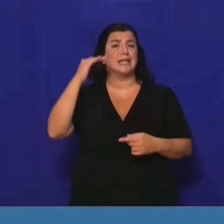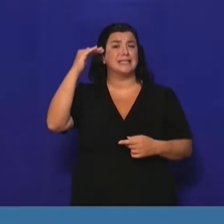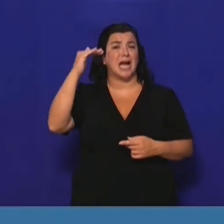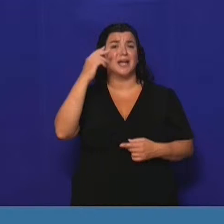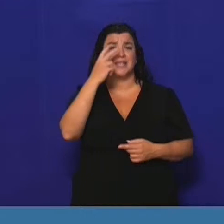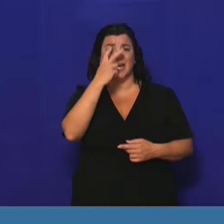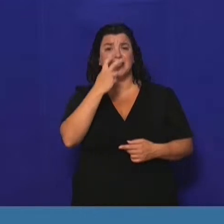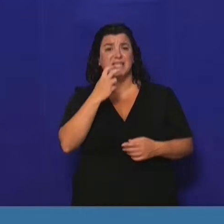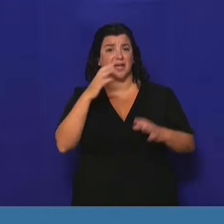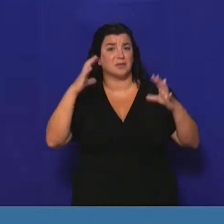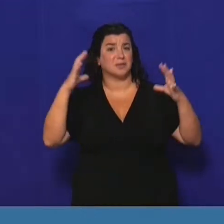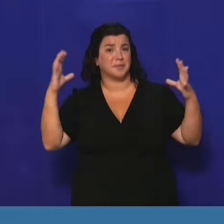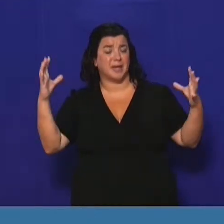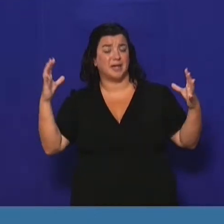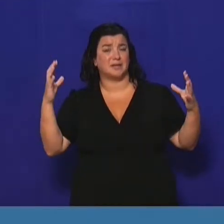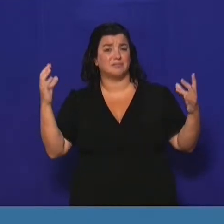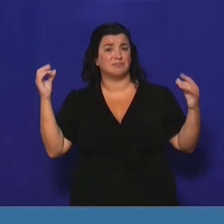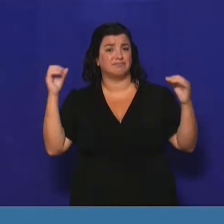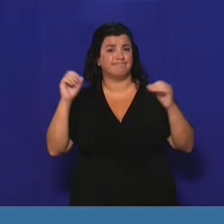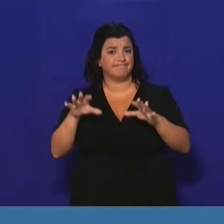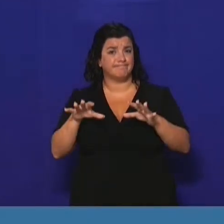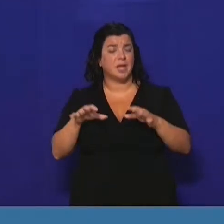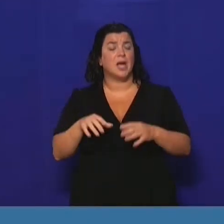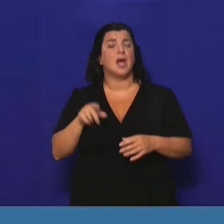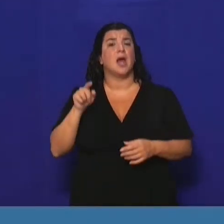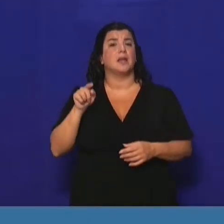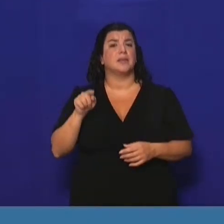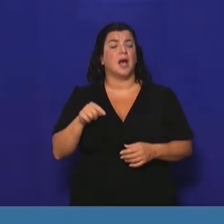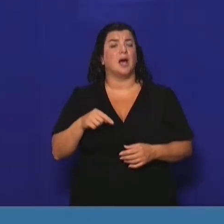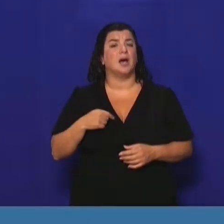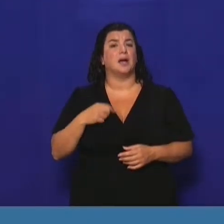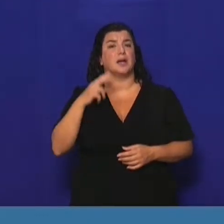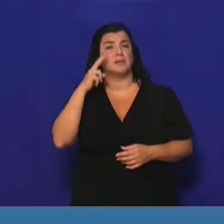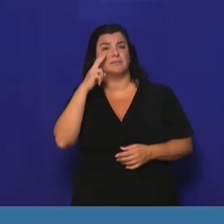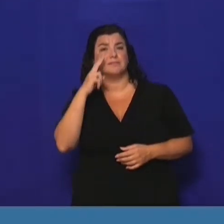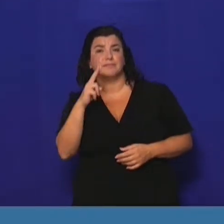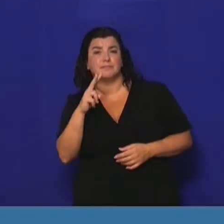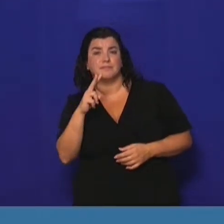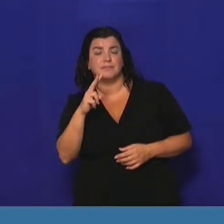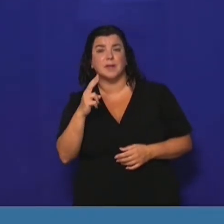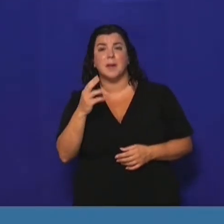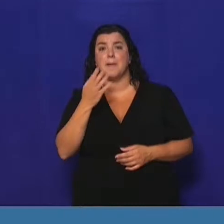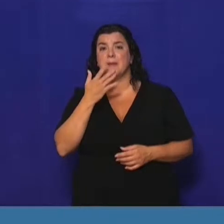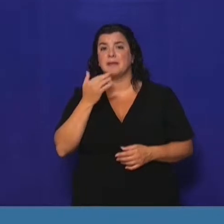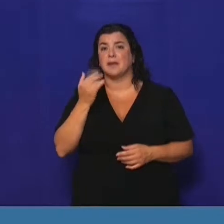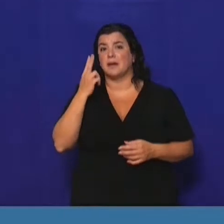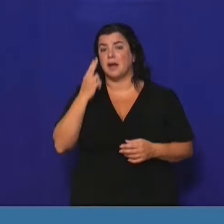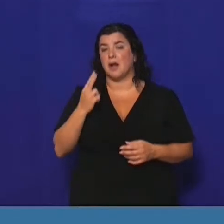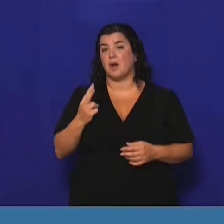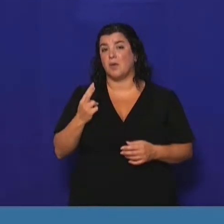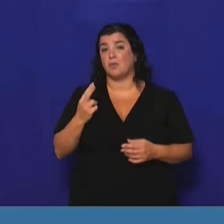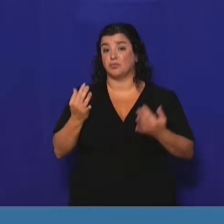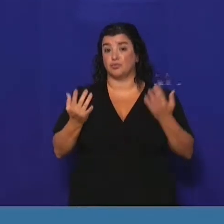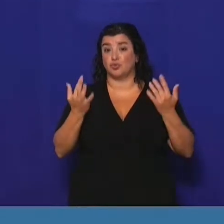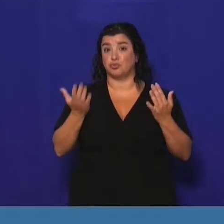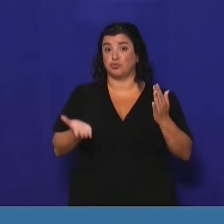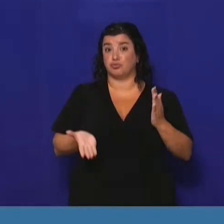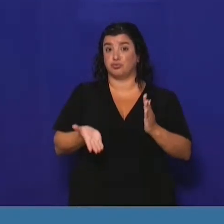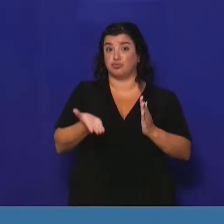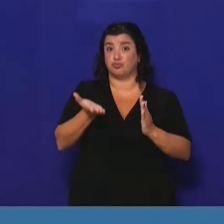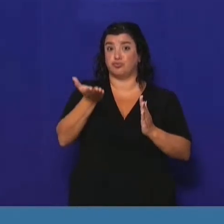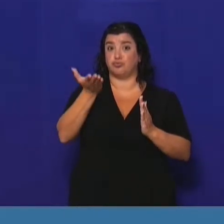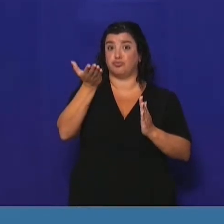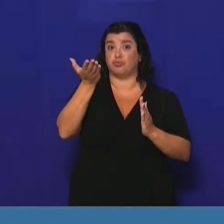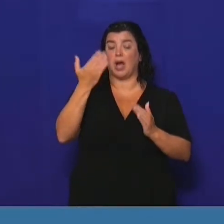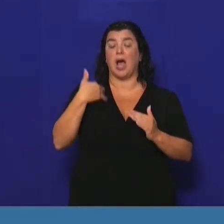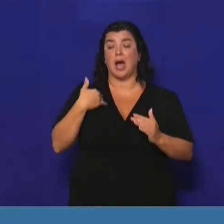tal-anzjani meta rajna li l-każijiet erġajna bdejna niżdiedu mill-ewwel ittieħdet il-prekawzjonijiet